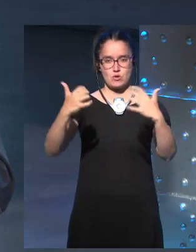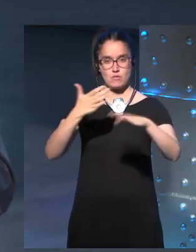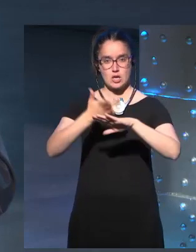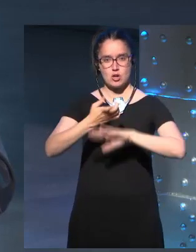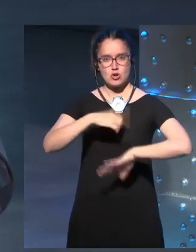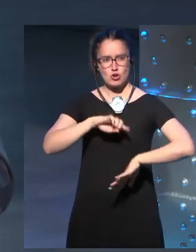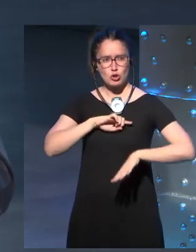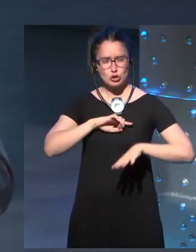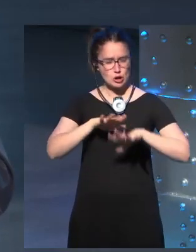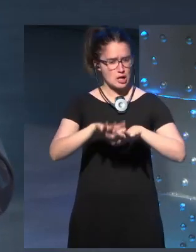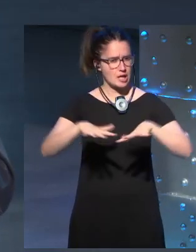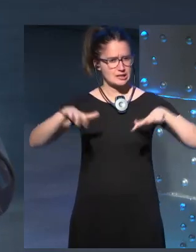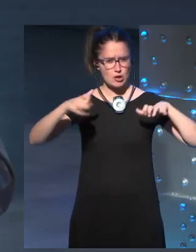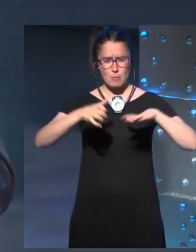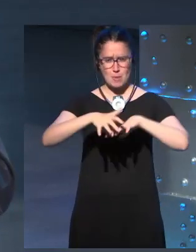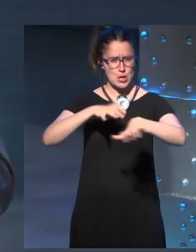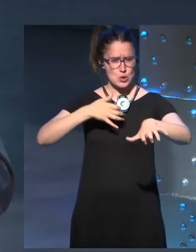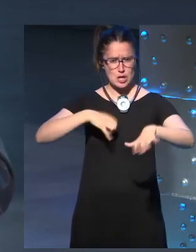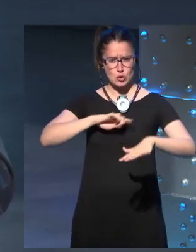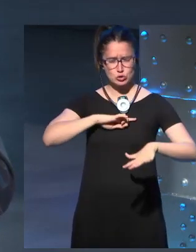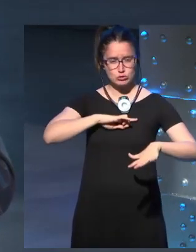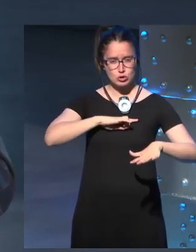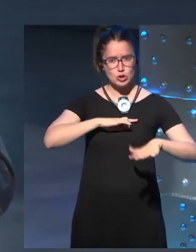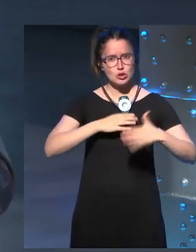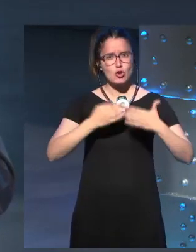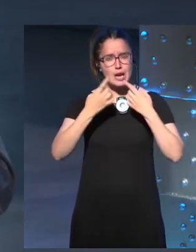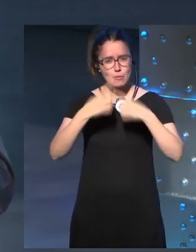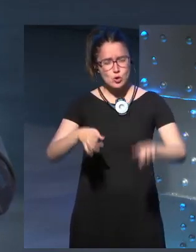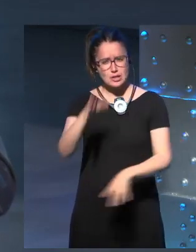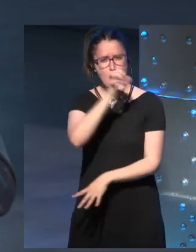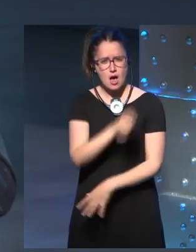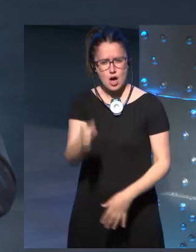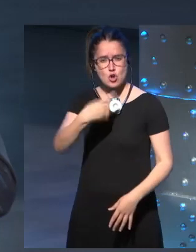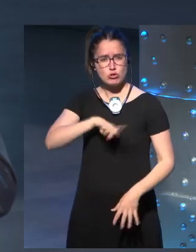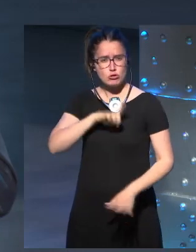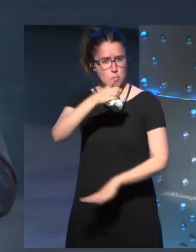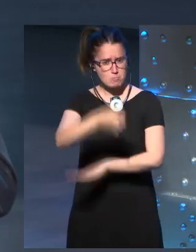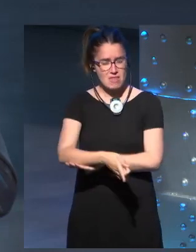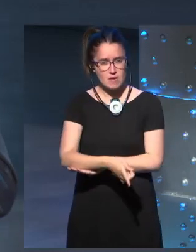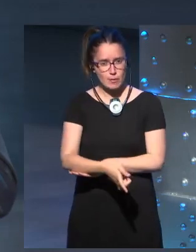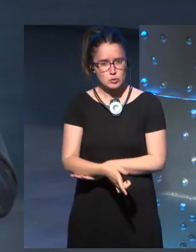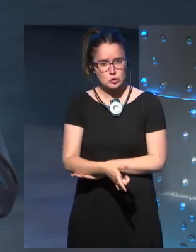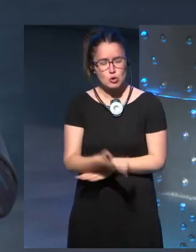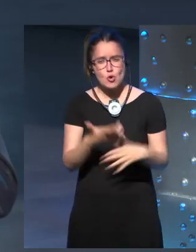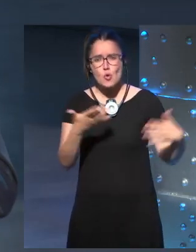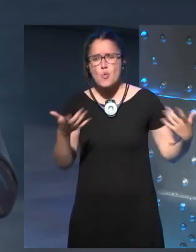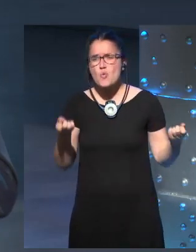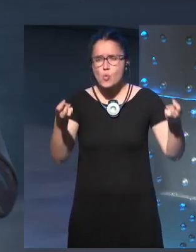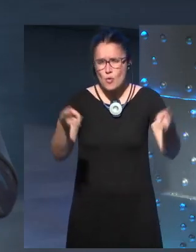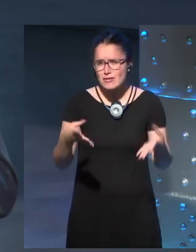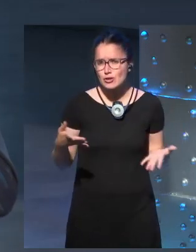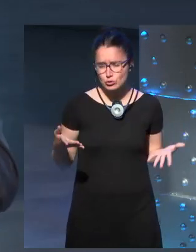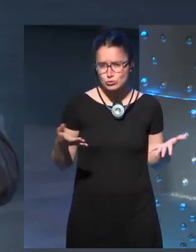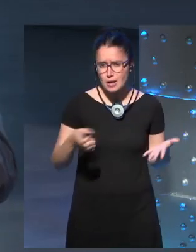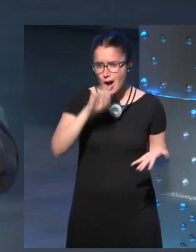We dominated that stadium with music, with the songs. How many fans we had in the stadium. But when he